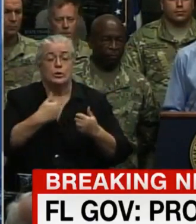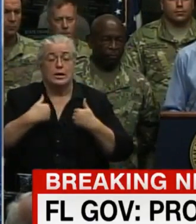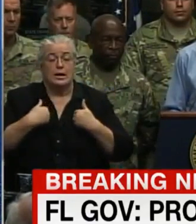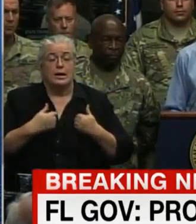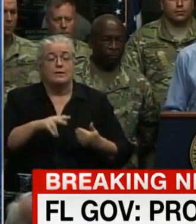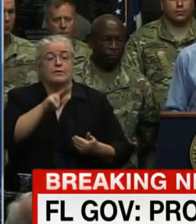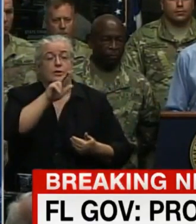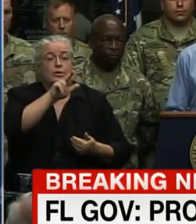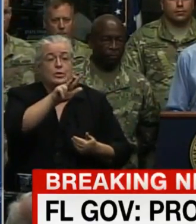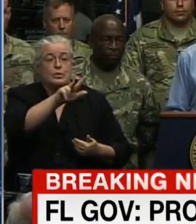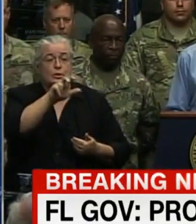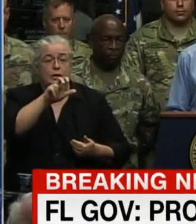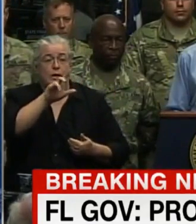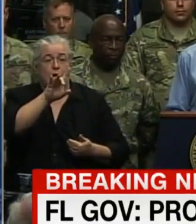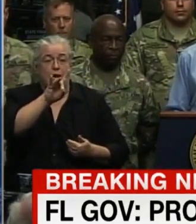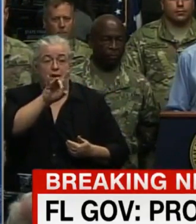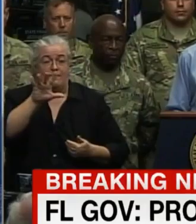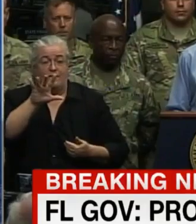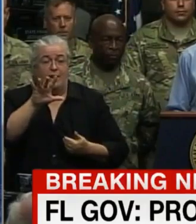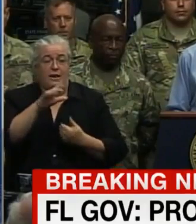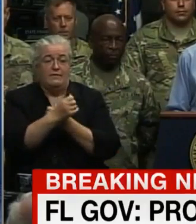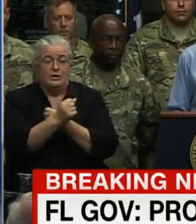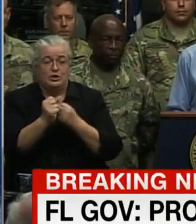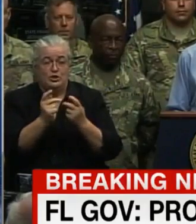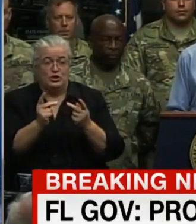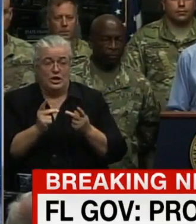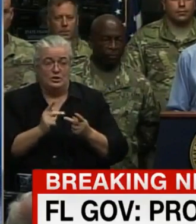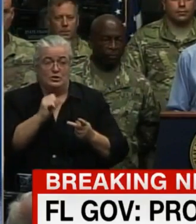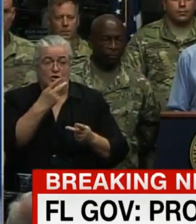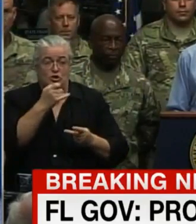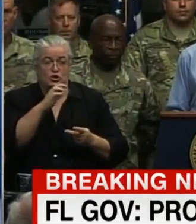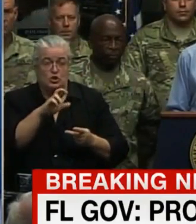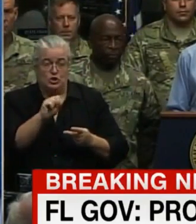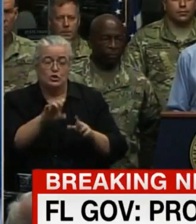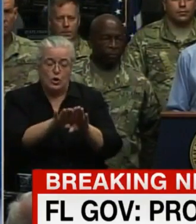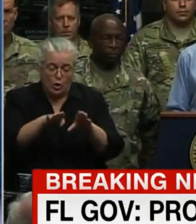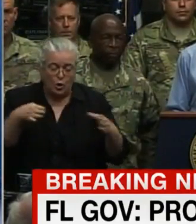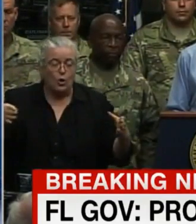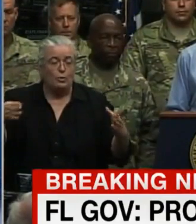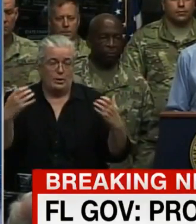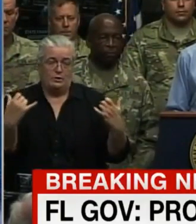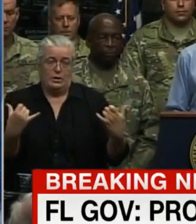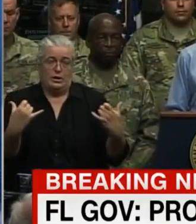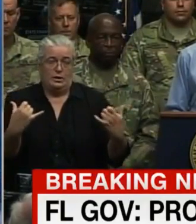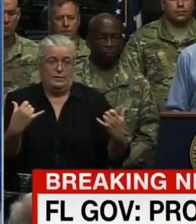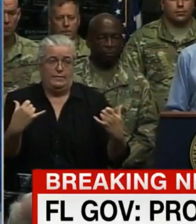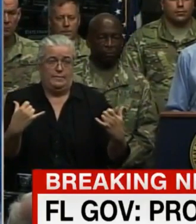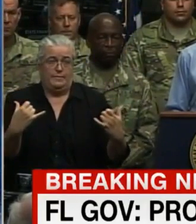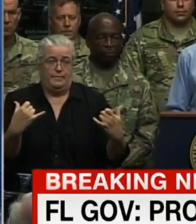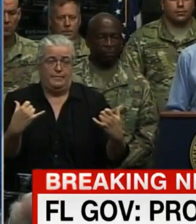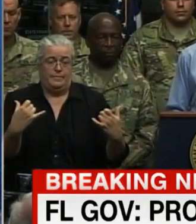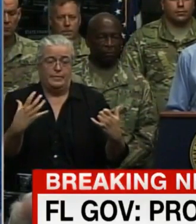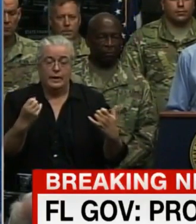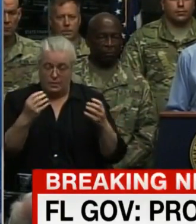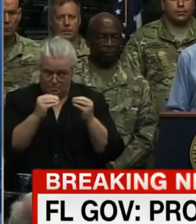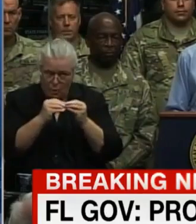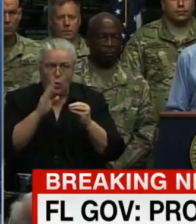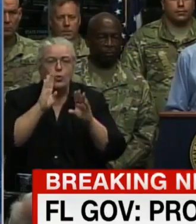than 385 shelters open across every county in the path of the storm, and more are opening